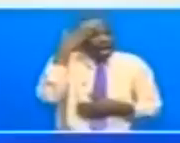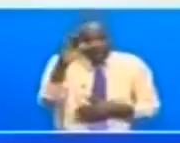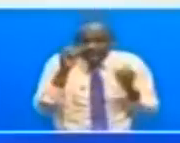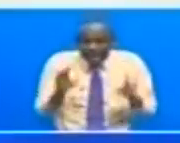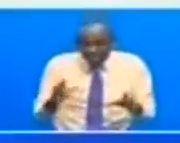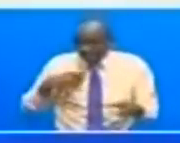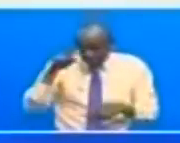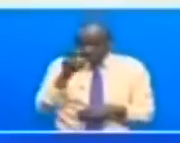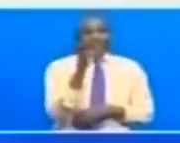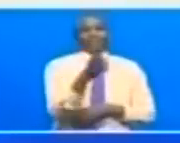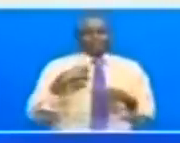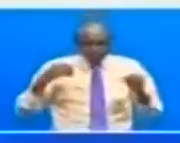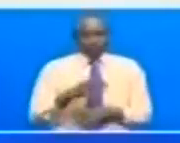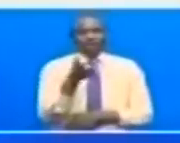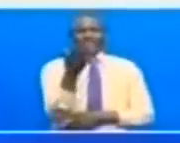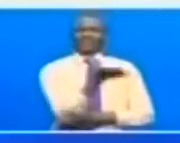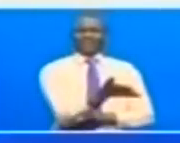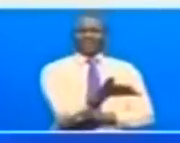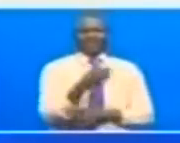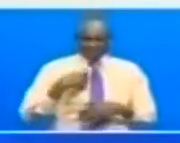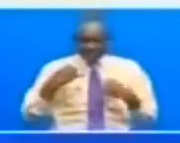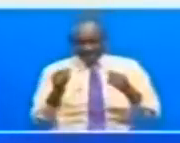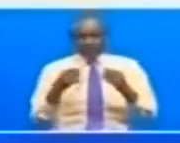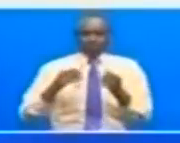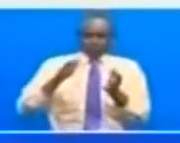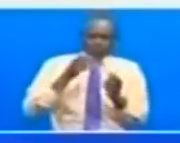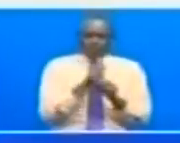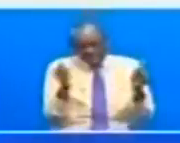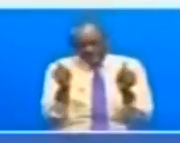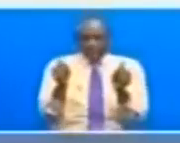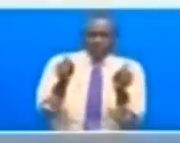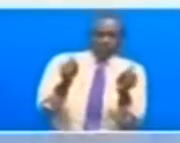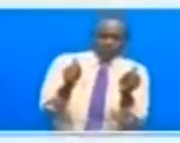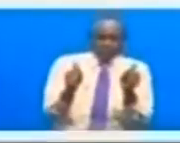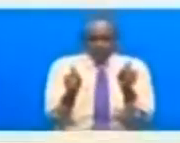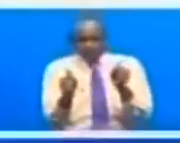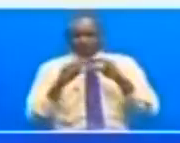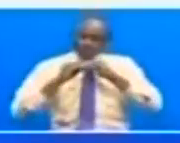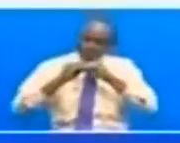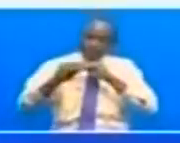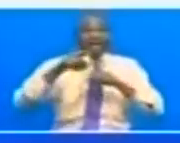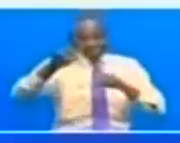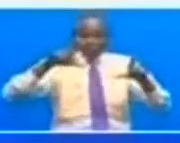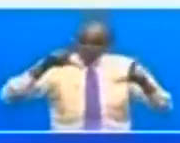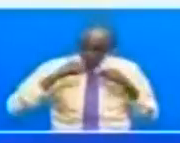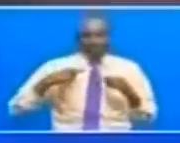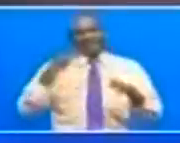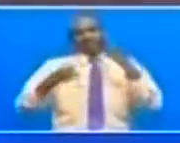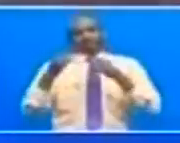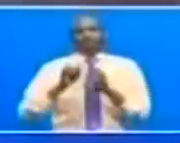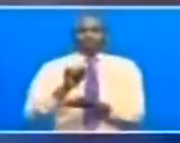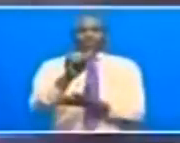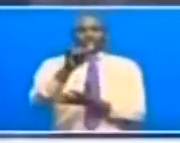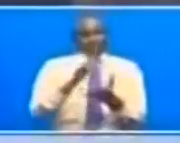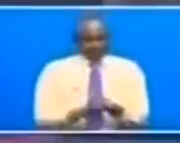the last minute. But I tried to fly as well as I could. And she has told me she enjoyed the flight. It